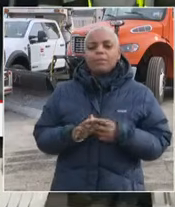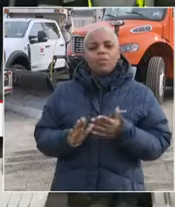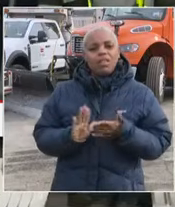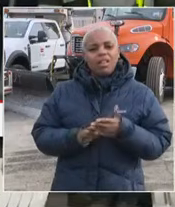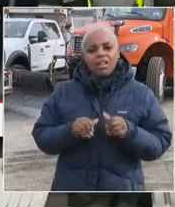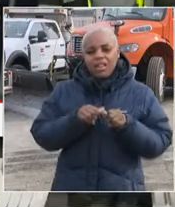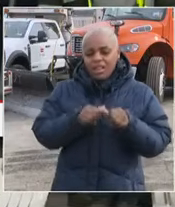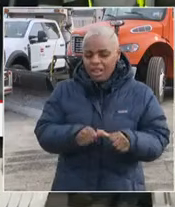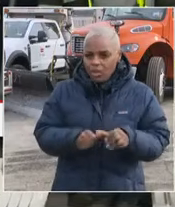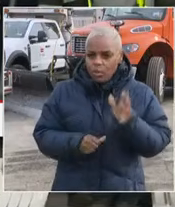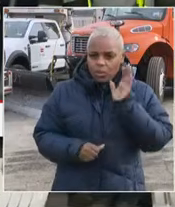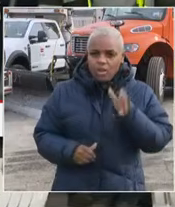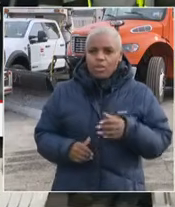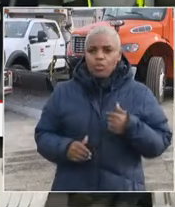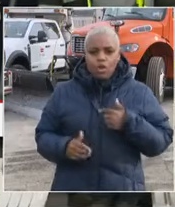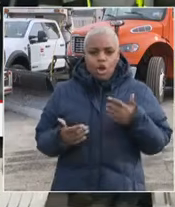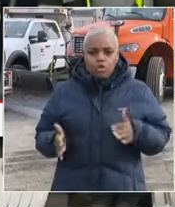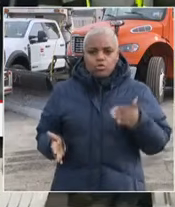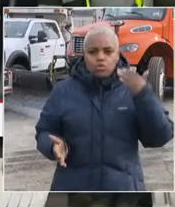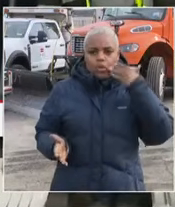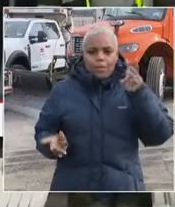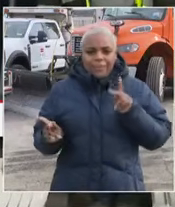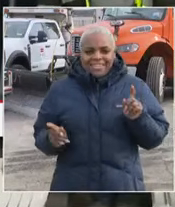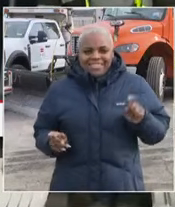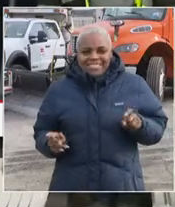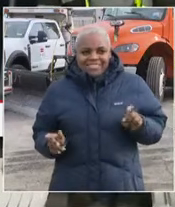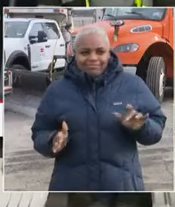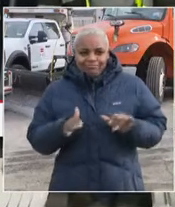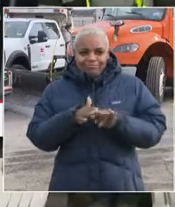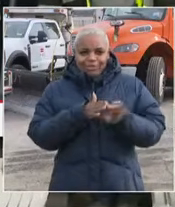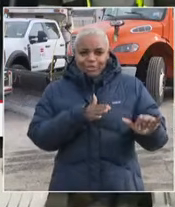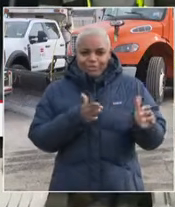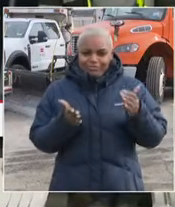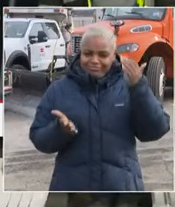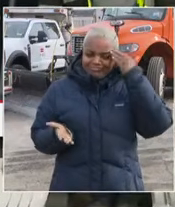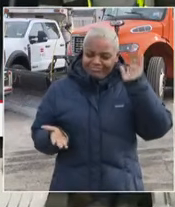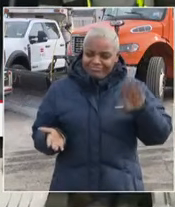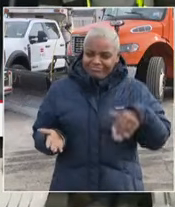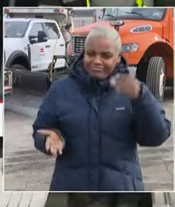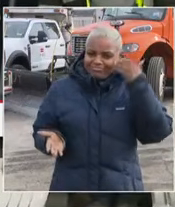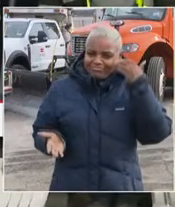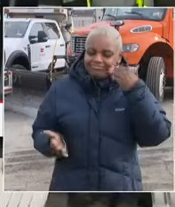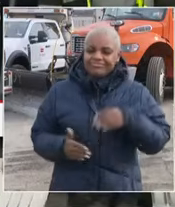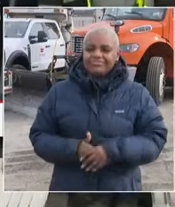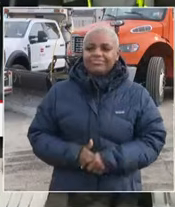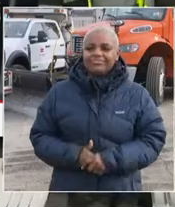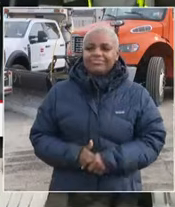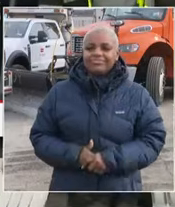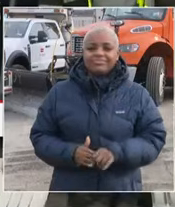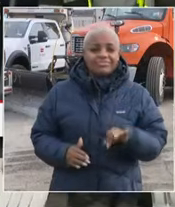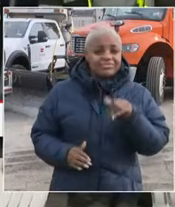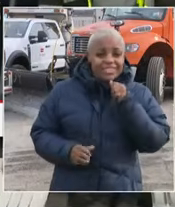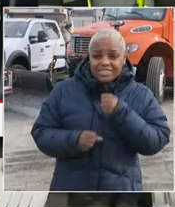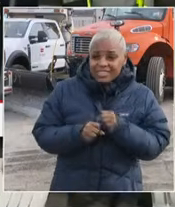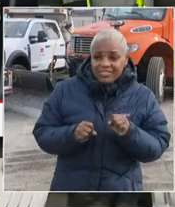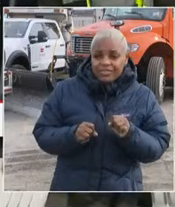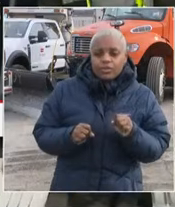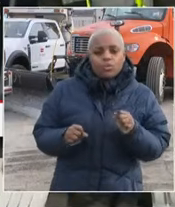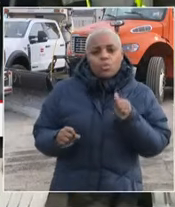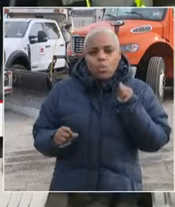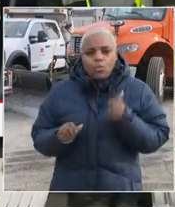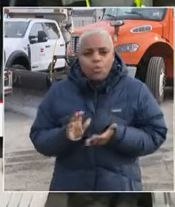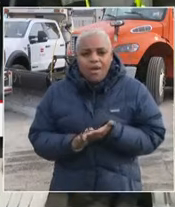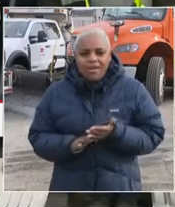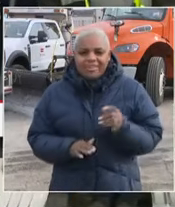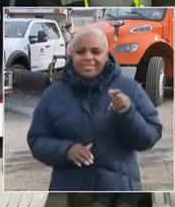is in people's lives in the DMV. So, again, please pay attention to alerts, and they could be dynamic and real time, especially between